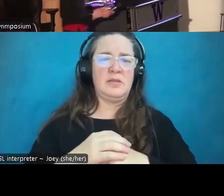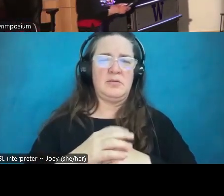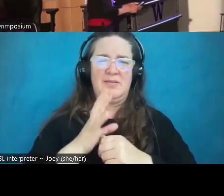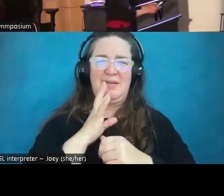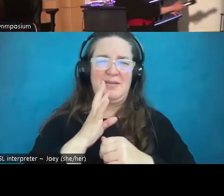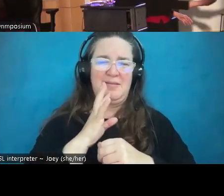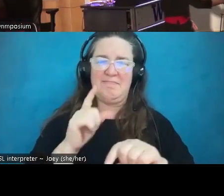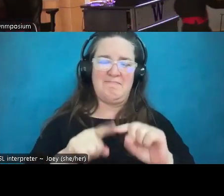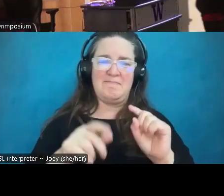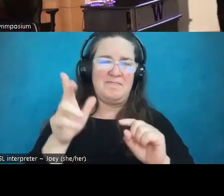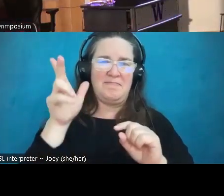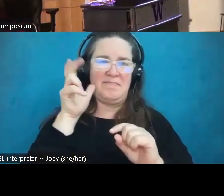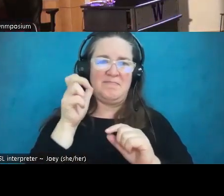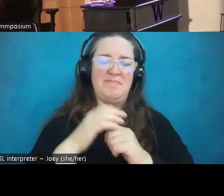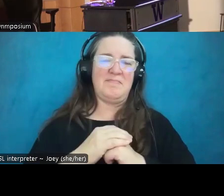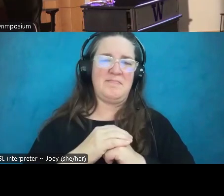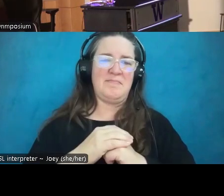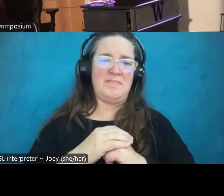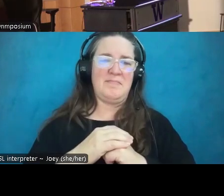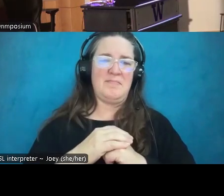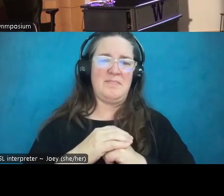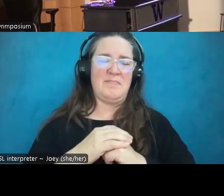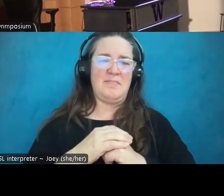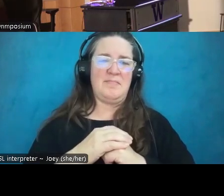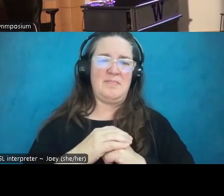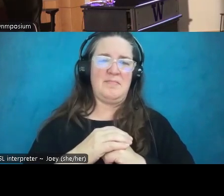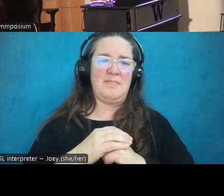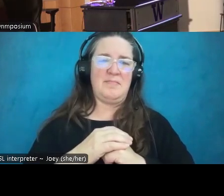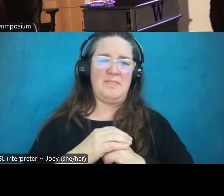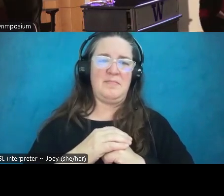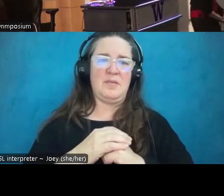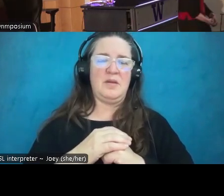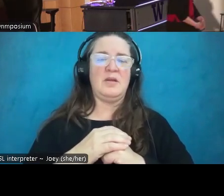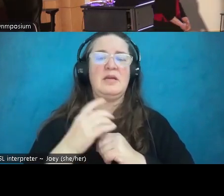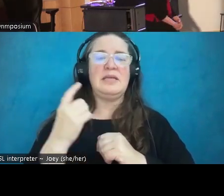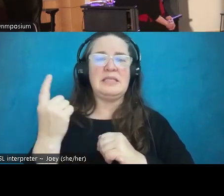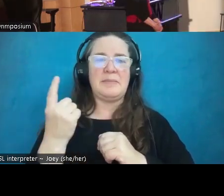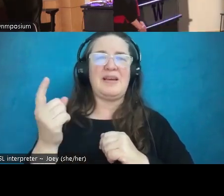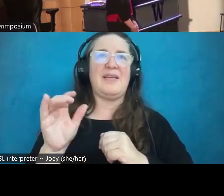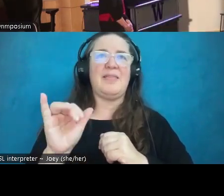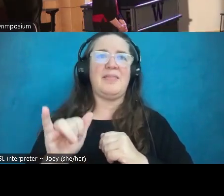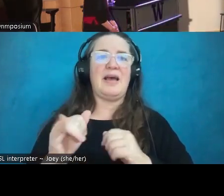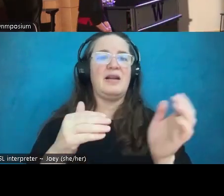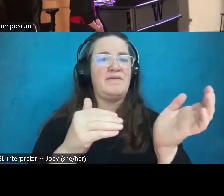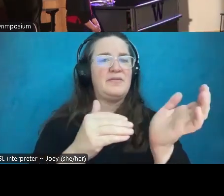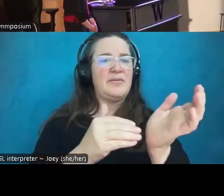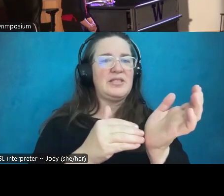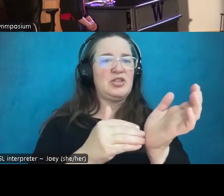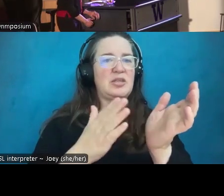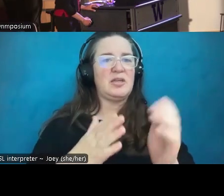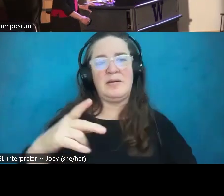patients. It's something that physicians are really not prescribing a lot, even for